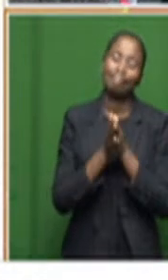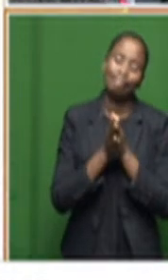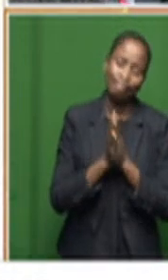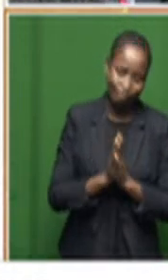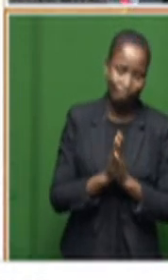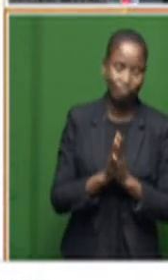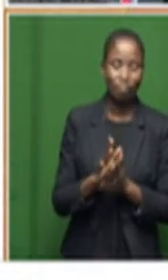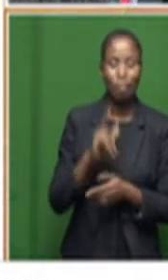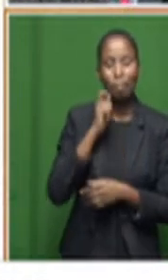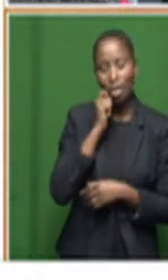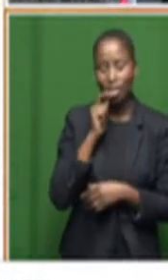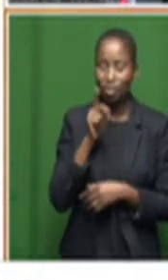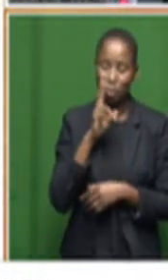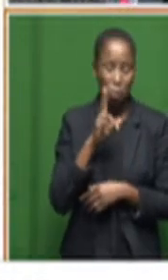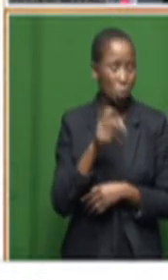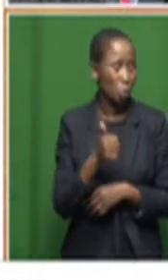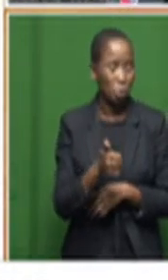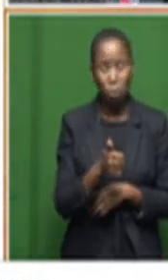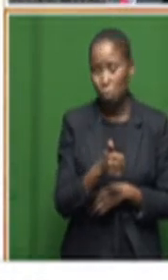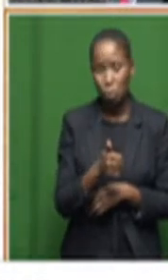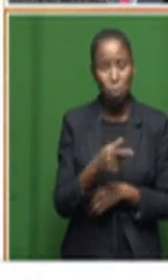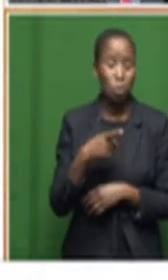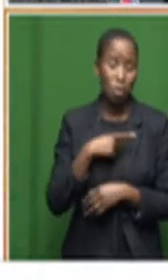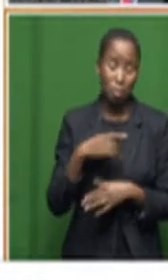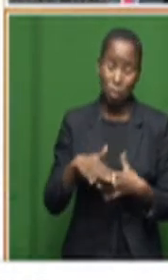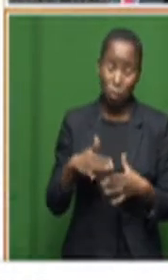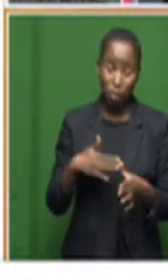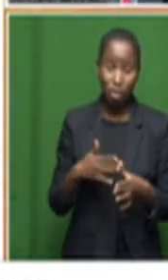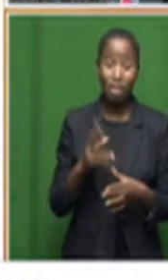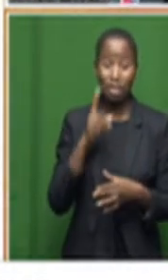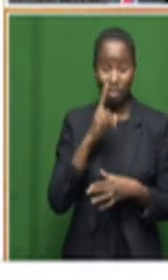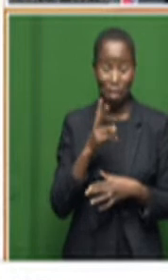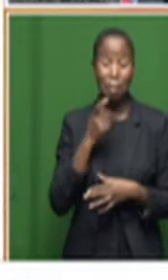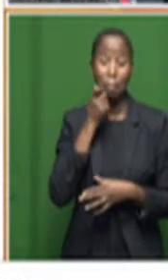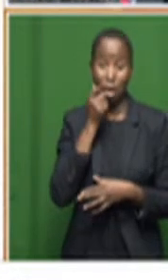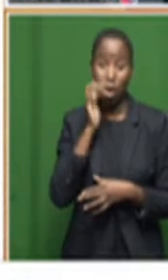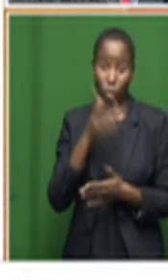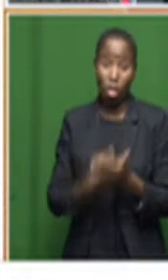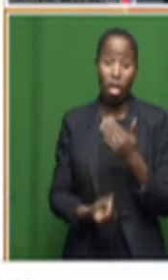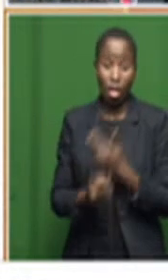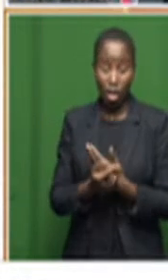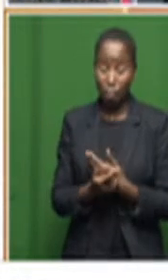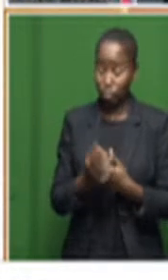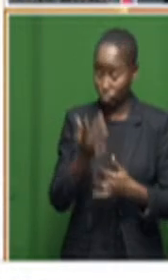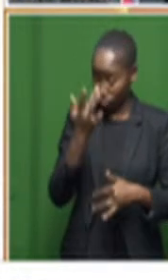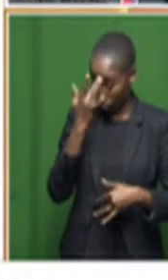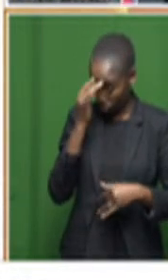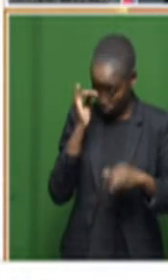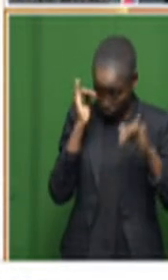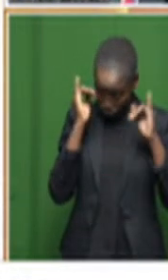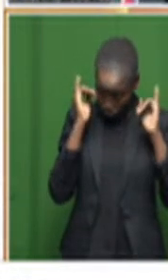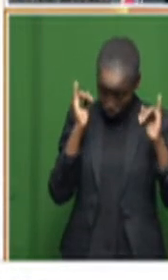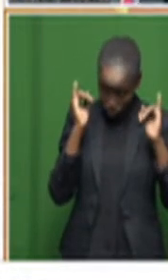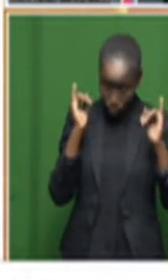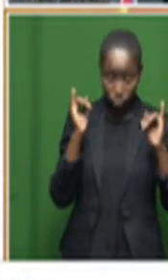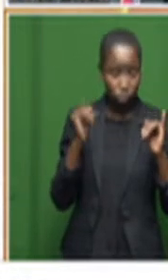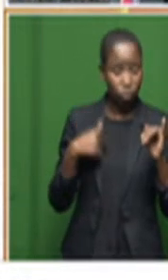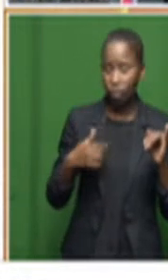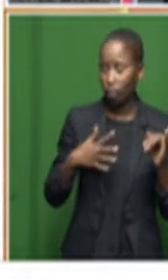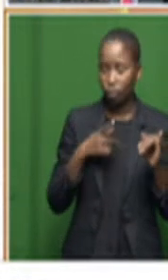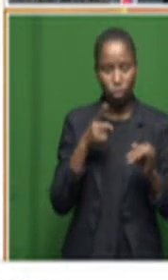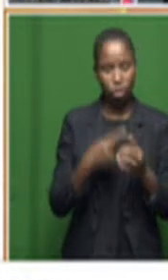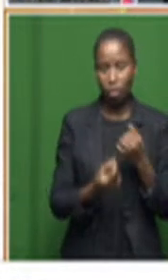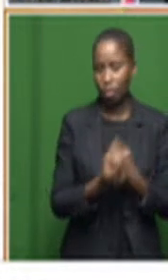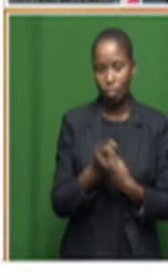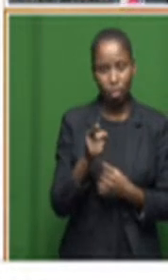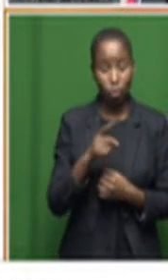is not good, because it means that men are going to end up very sick and in hospital, and we don't want that to happen just prior